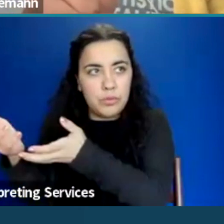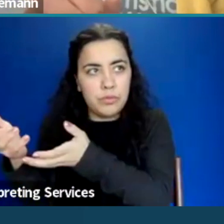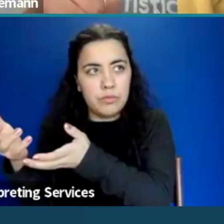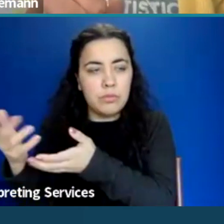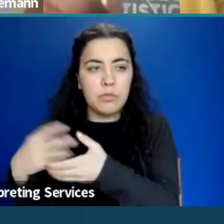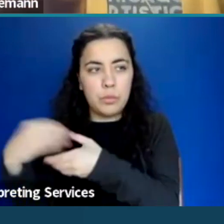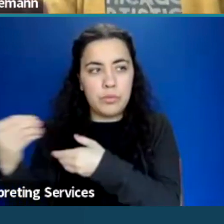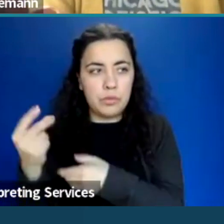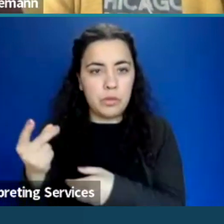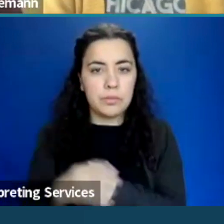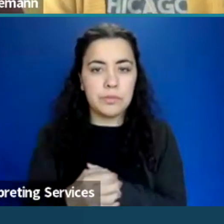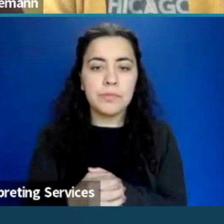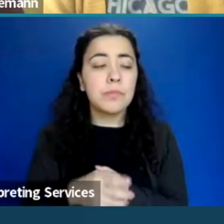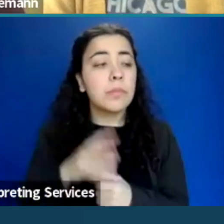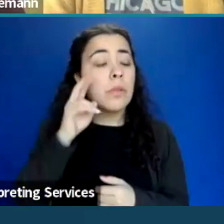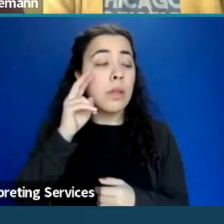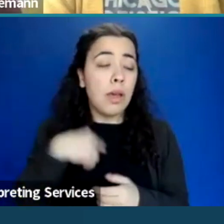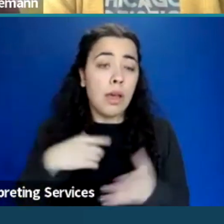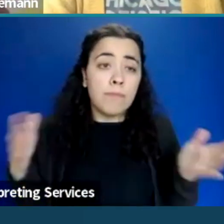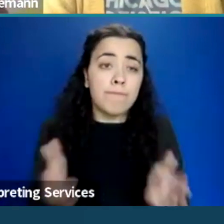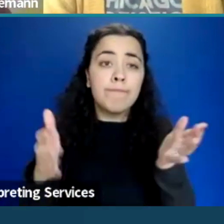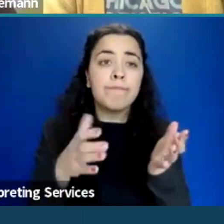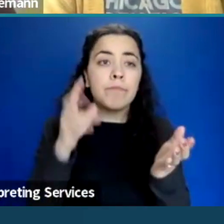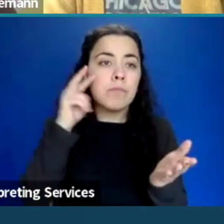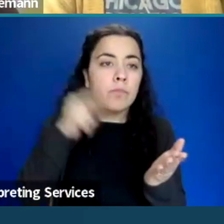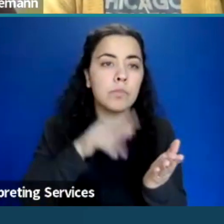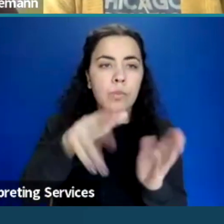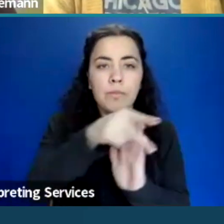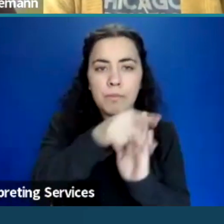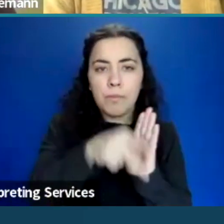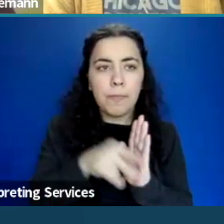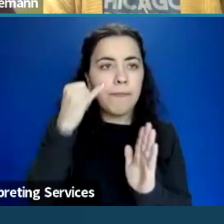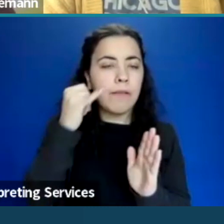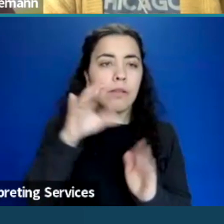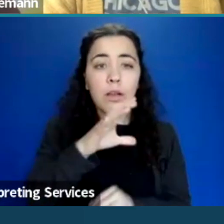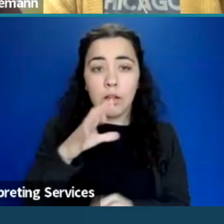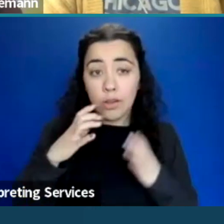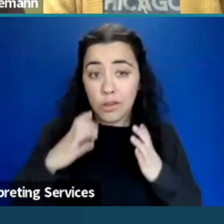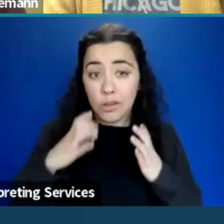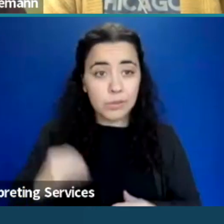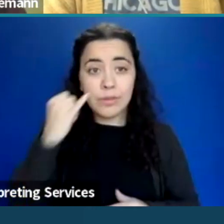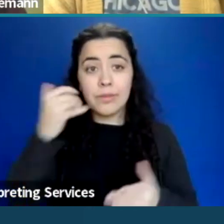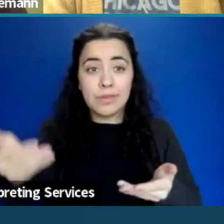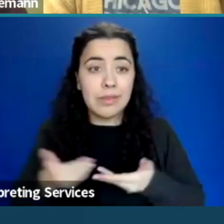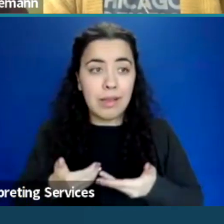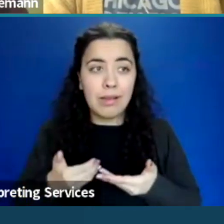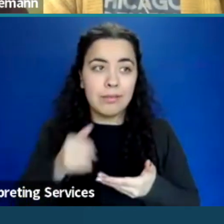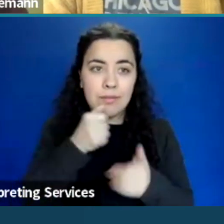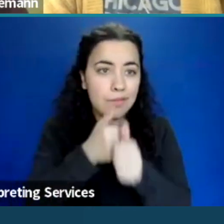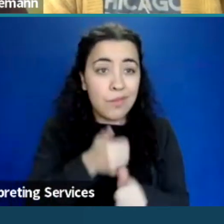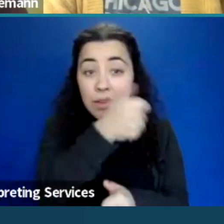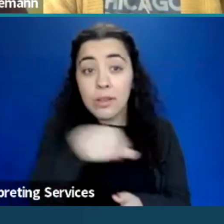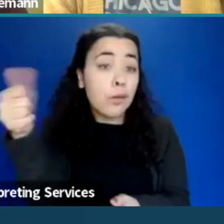look at what would you do if a customer or a guest would violate any other policy that would require